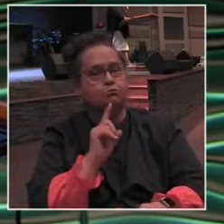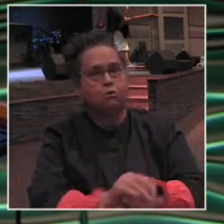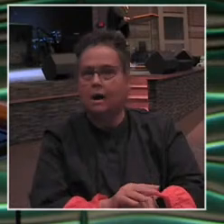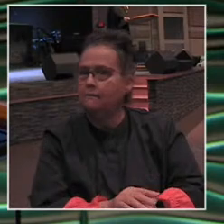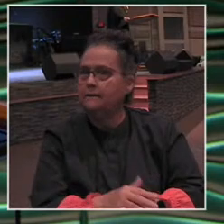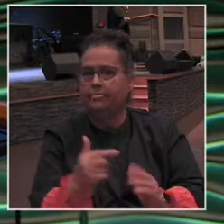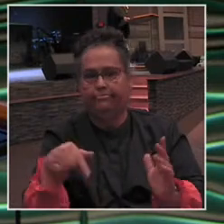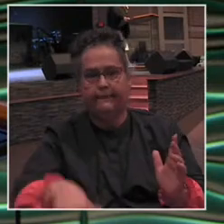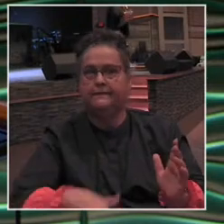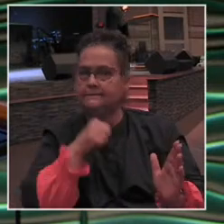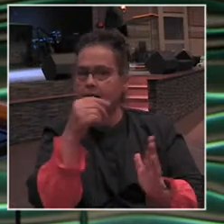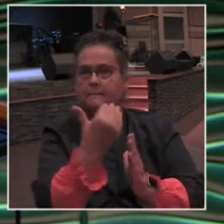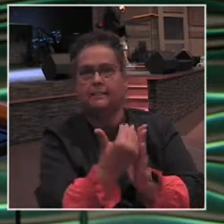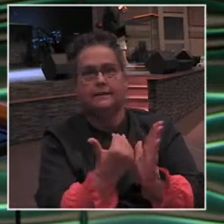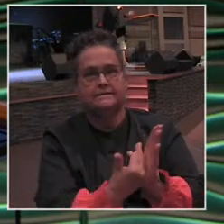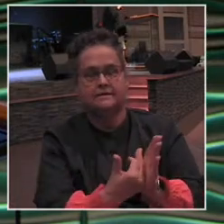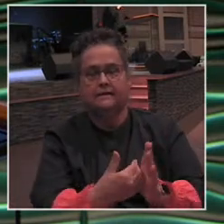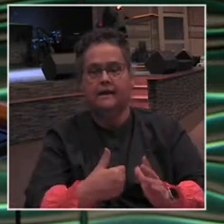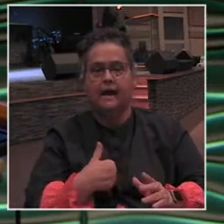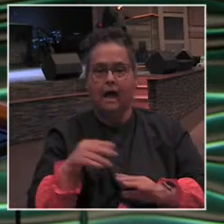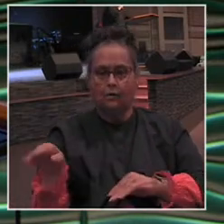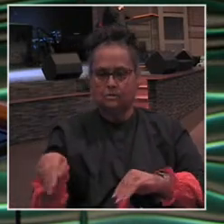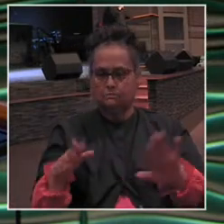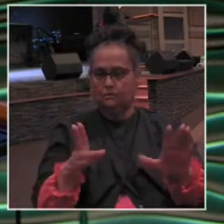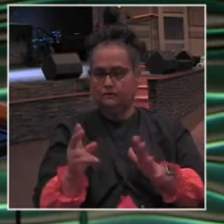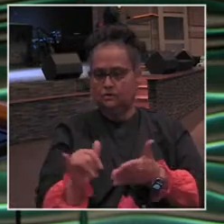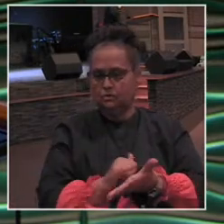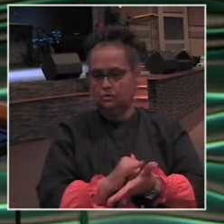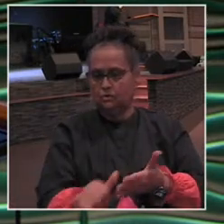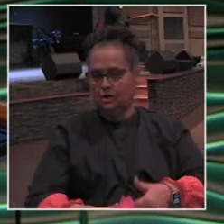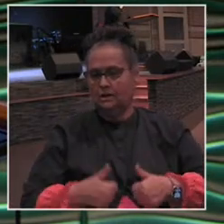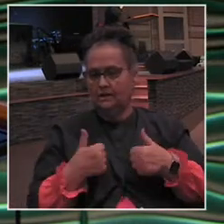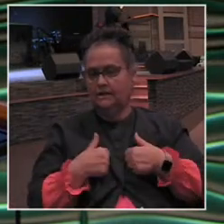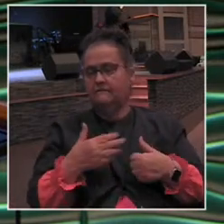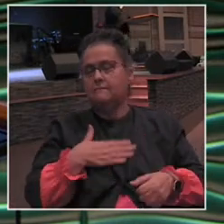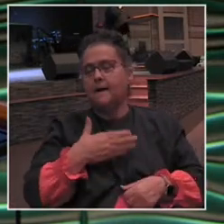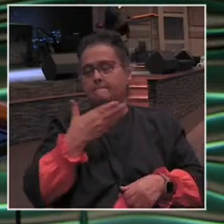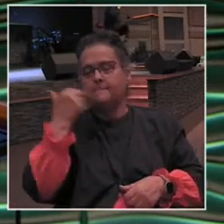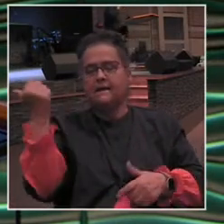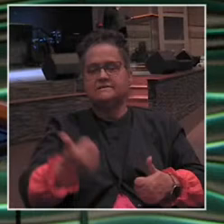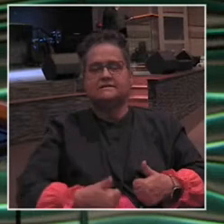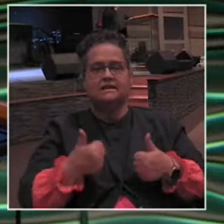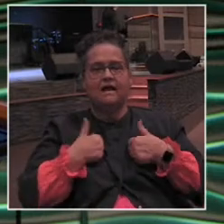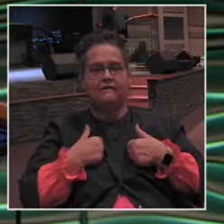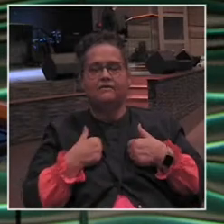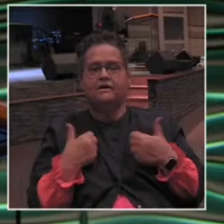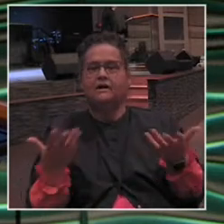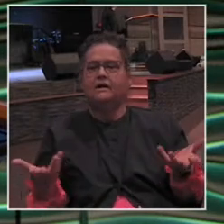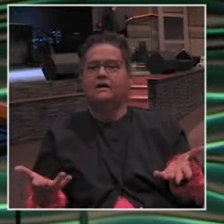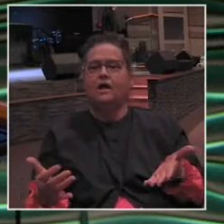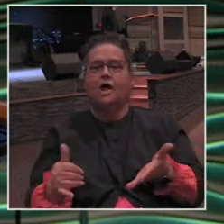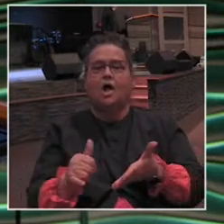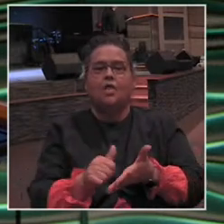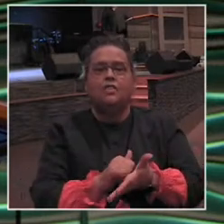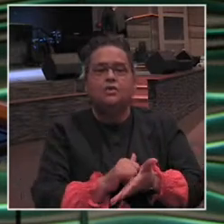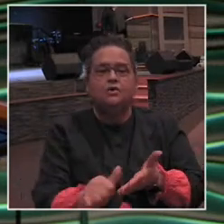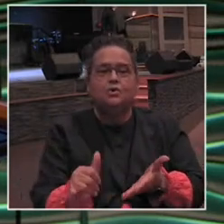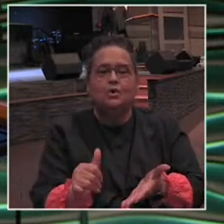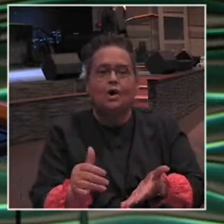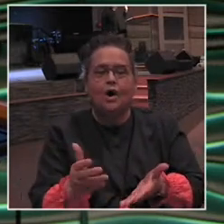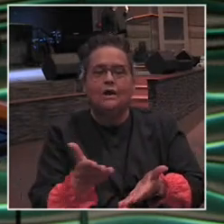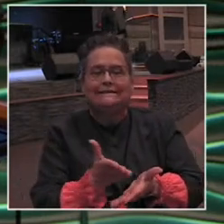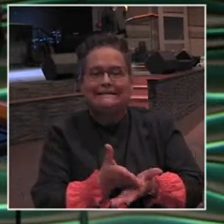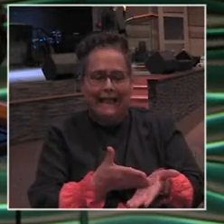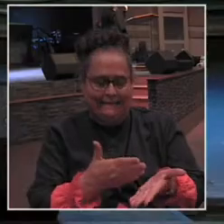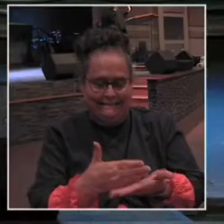on my list. I thought I was moving to New York, going to live my best life with all the New York slices and bagels I could eat.